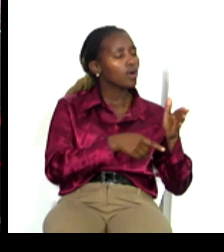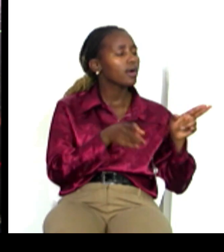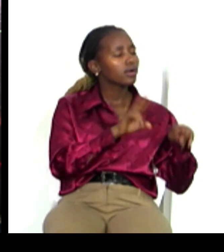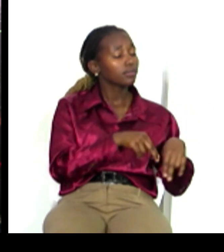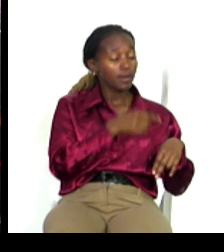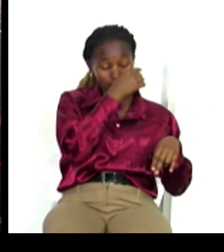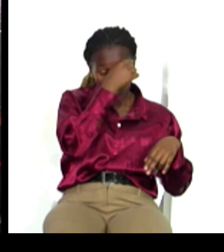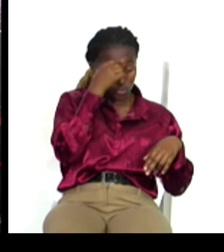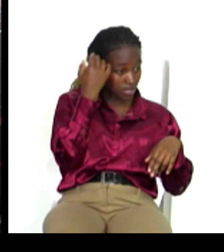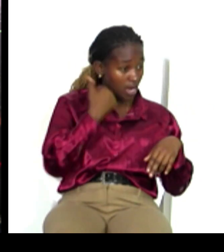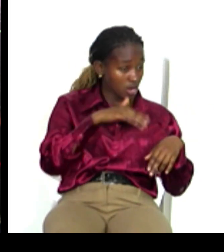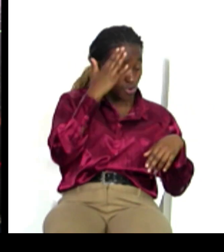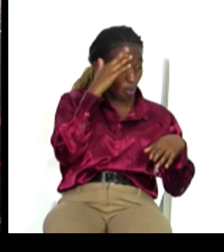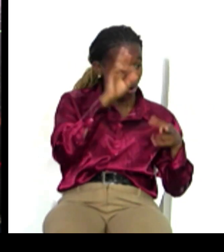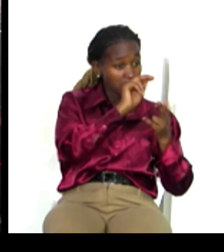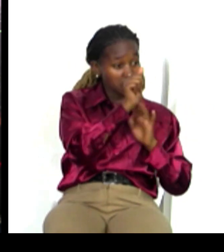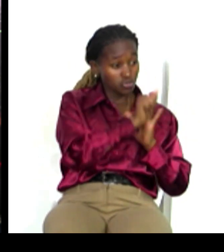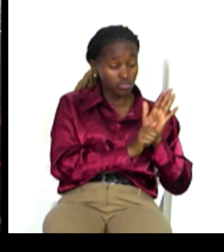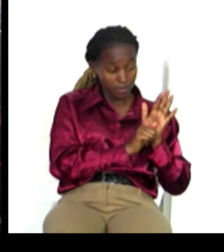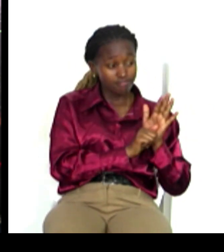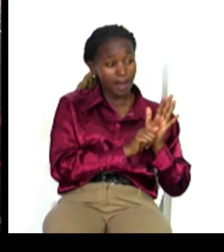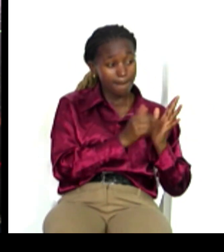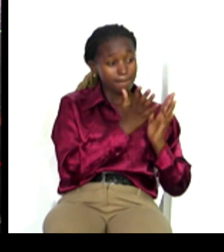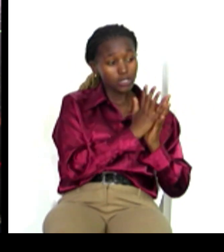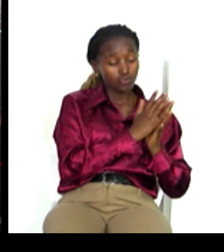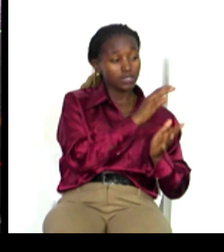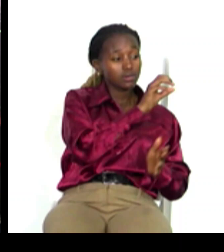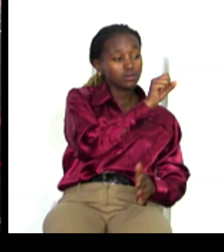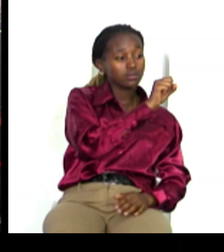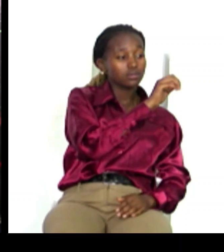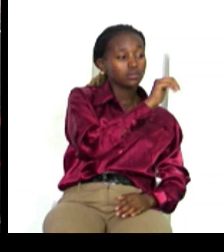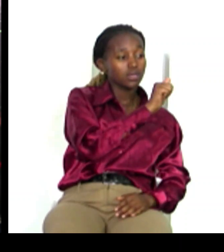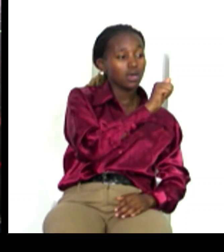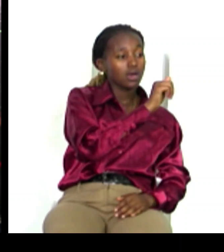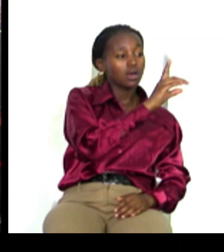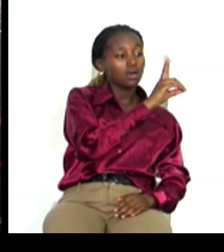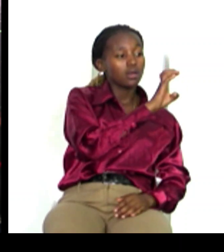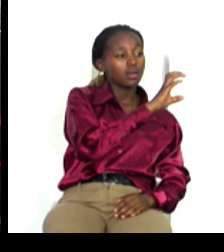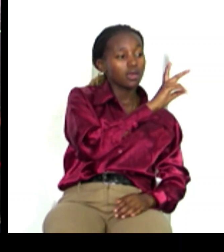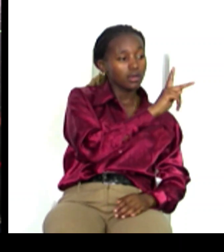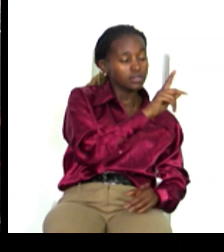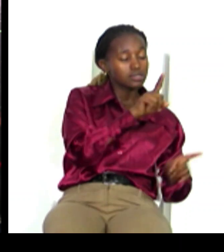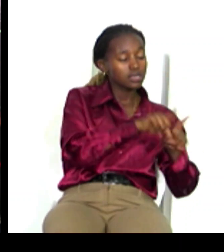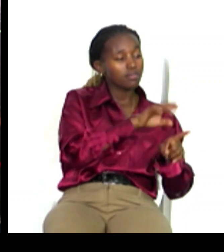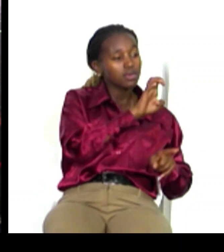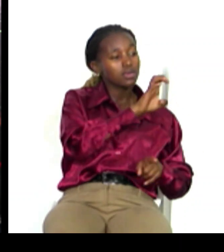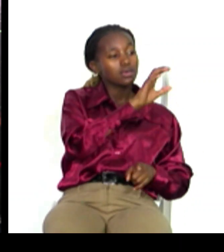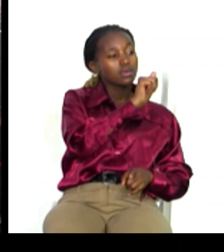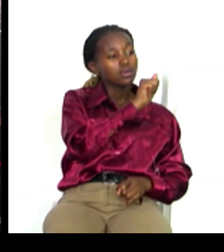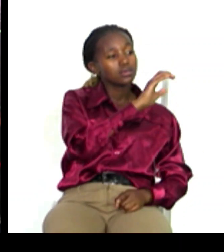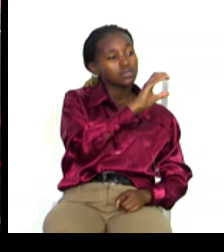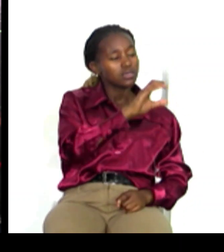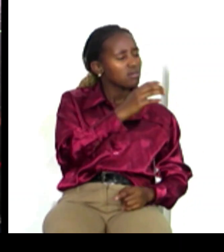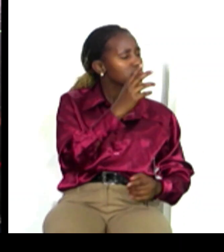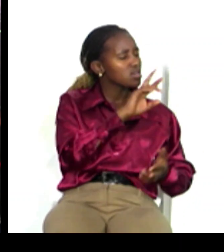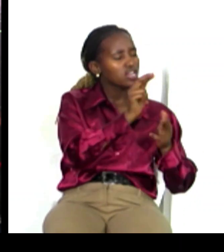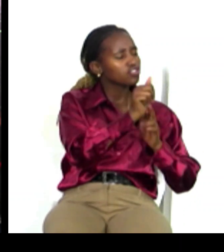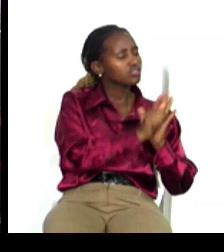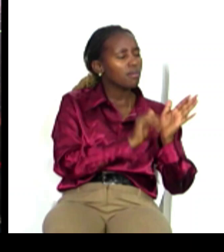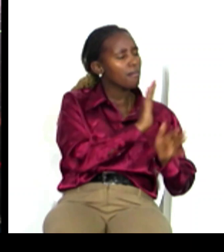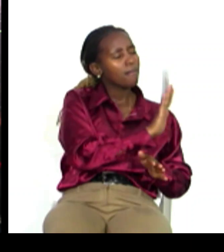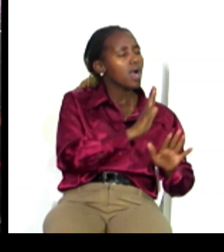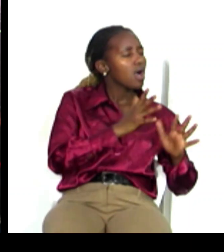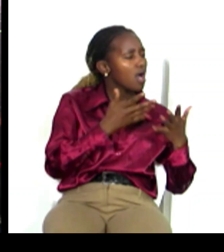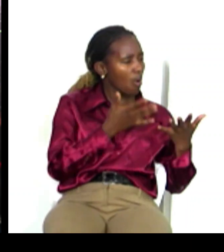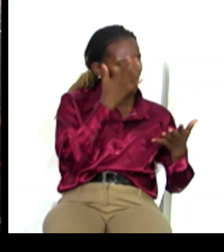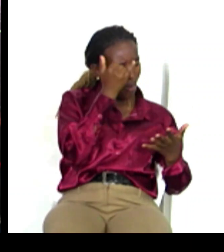What is the relationship like between SADC and EACC? Yeah, I think they should.